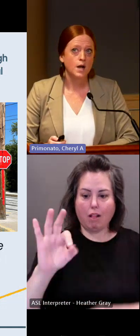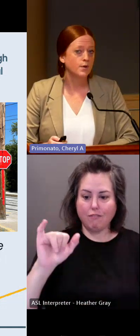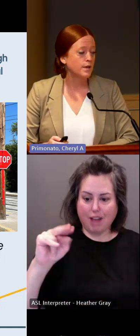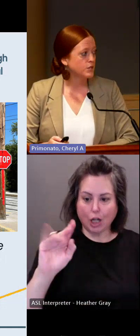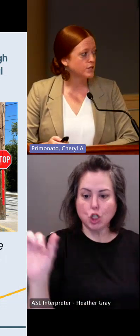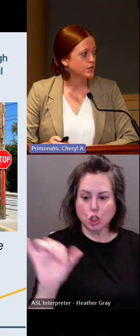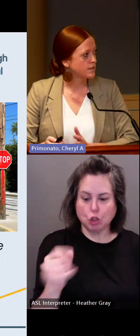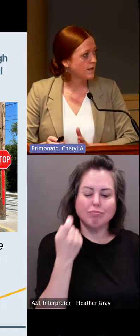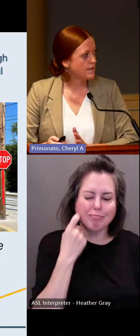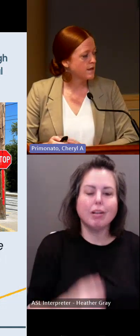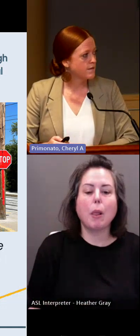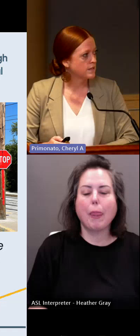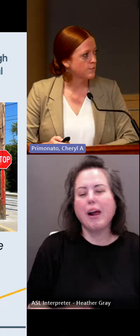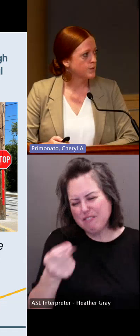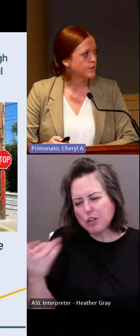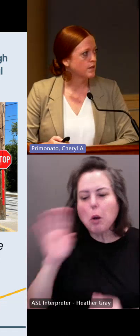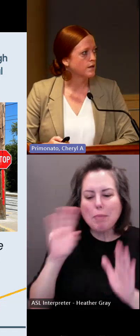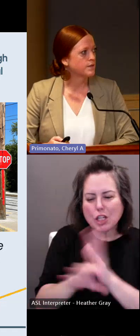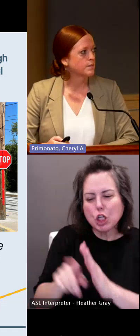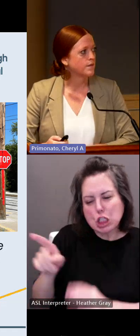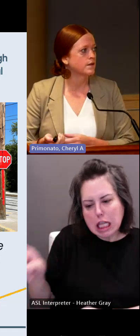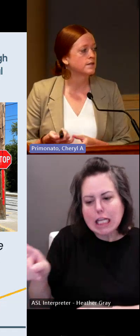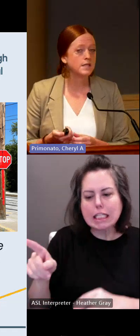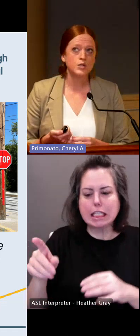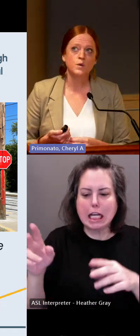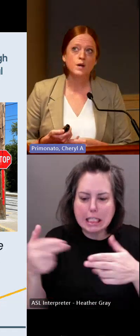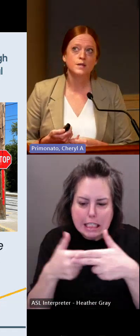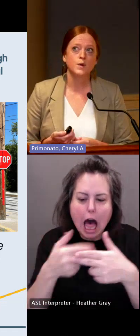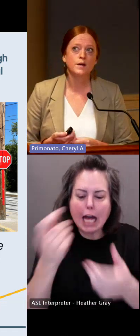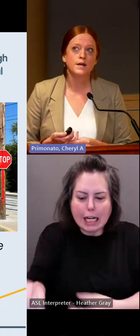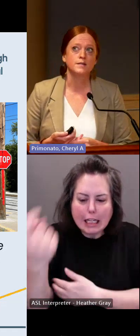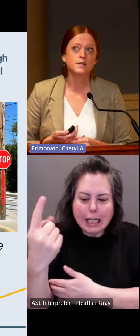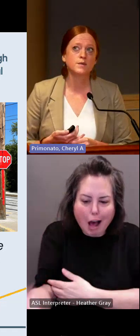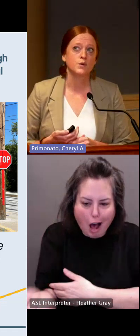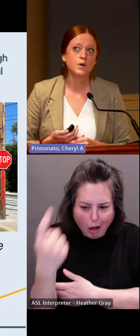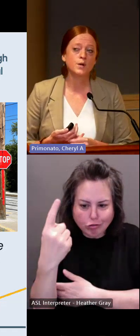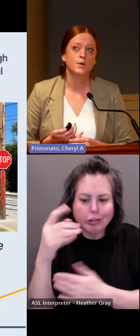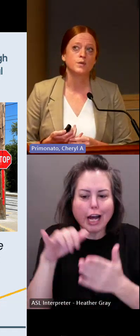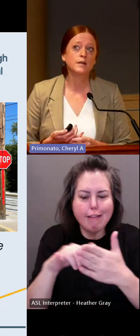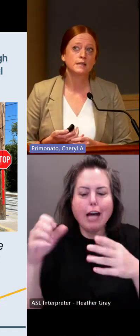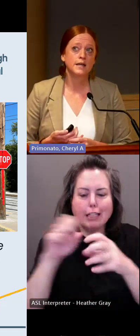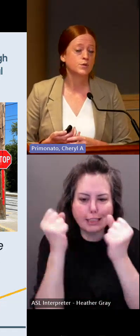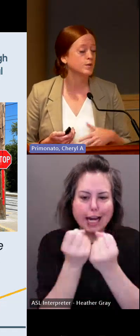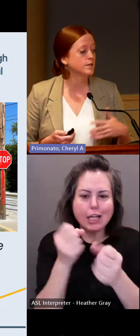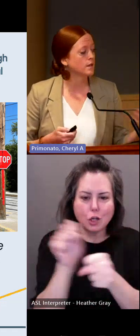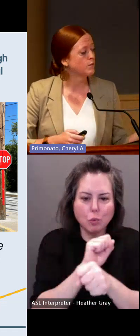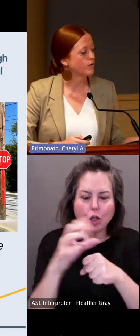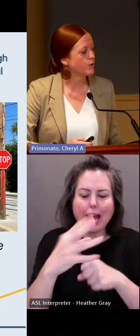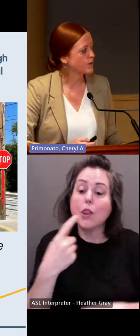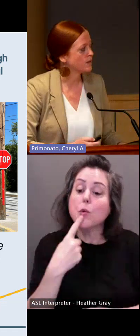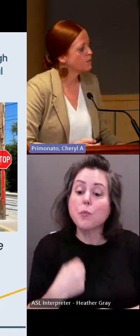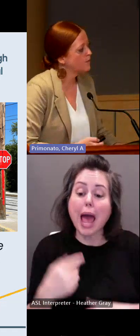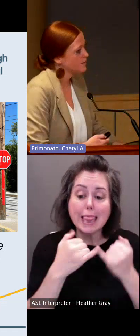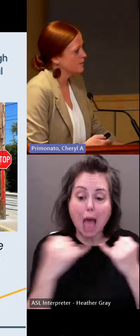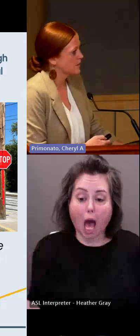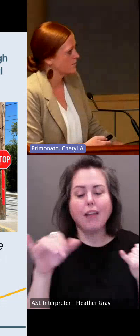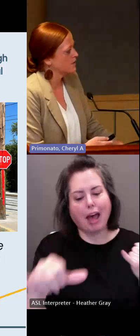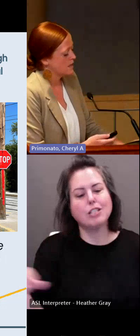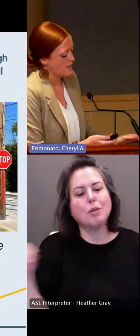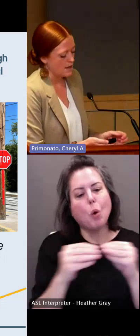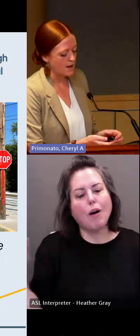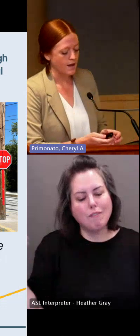year. There are a couple images on this slide that give examples of some of the station work, as well as some of the work with the red line, which was more focused on the